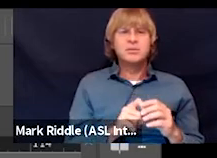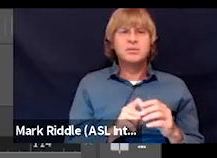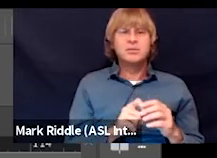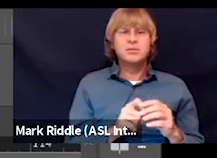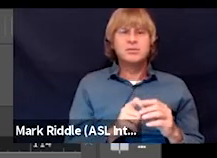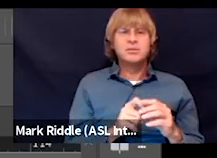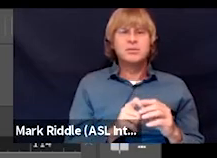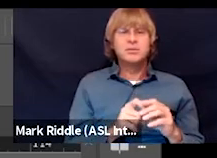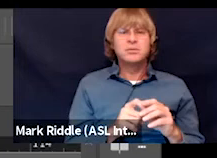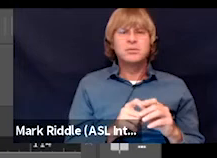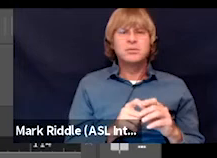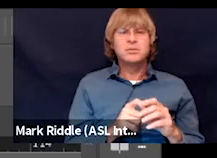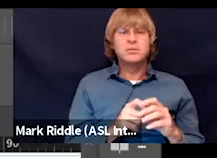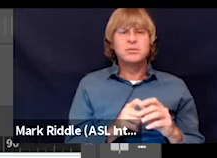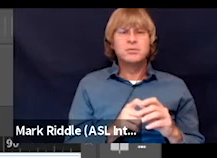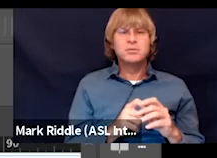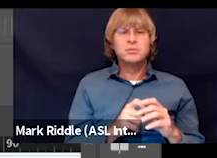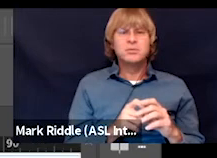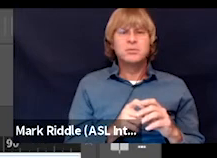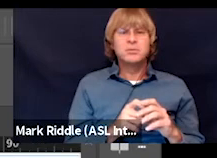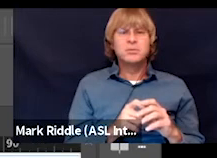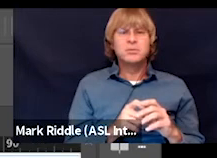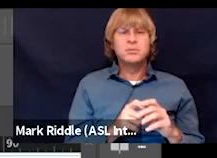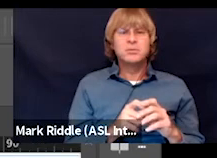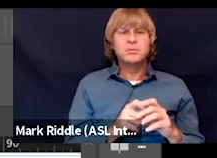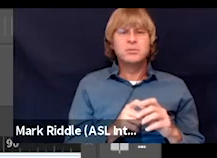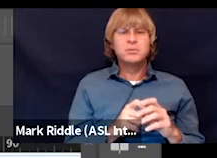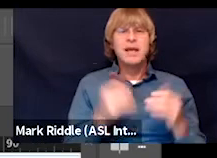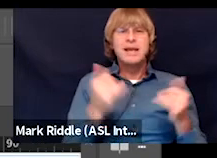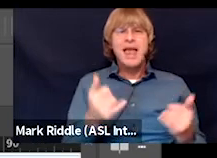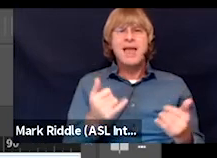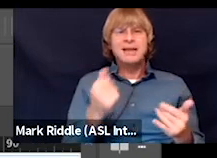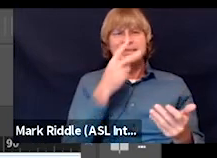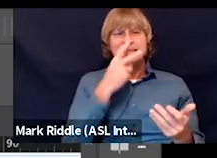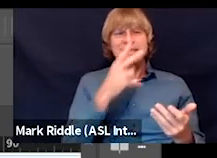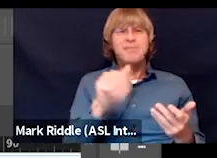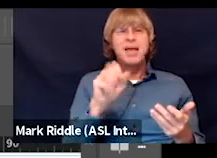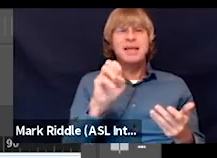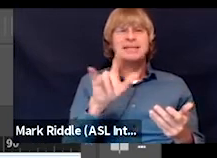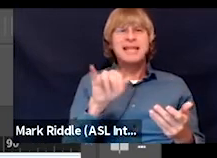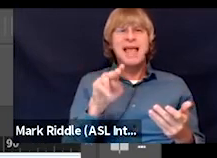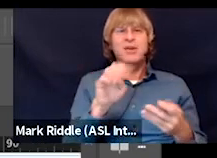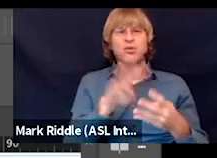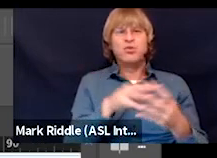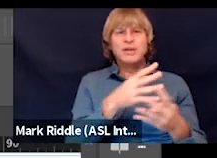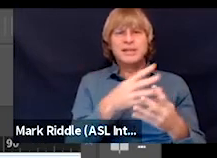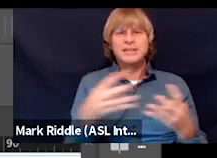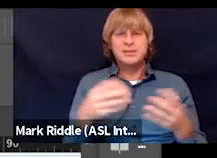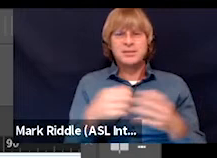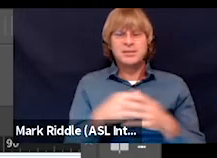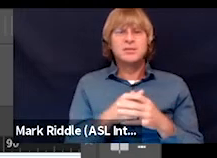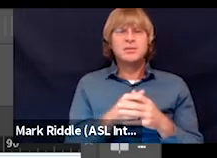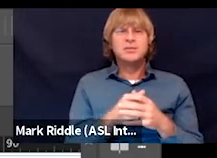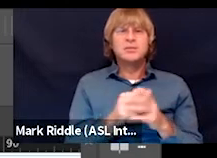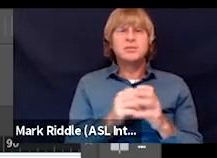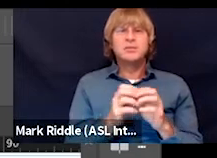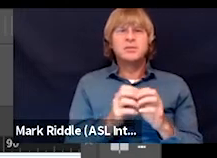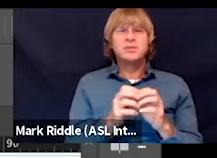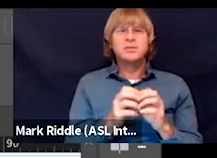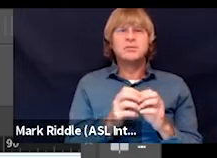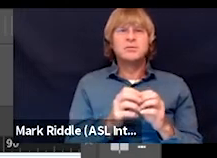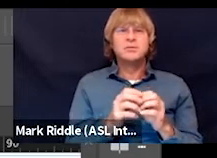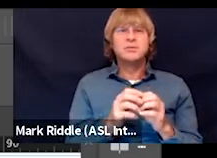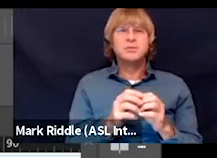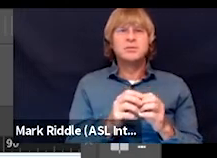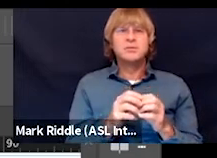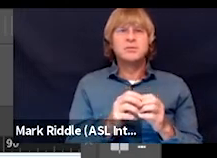Let me zoom up. There we go. Now I can see my baseline grid. By the way,